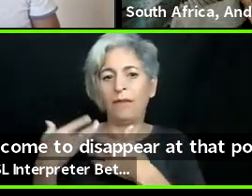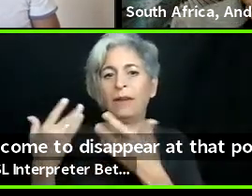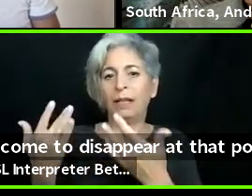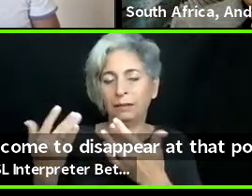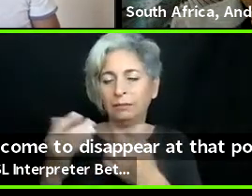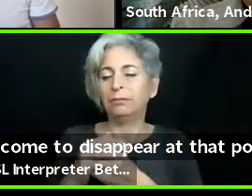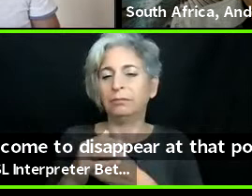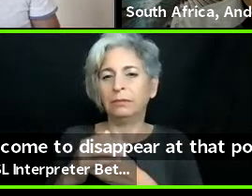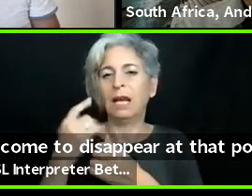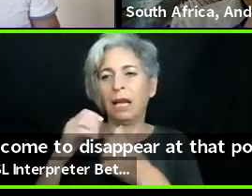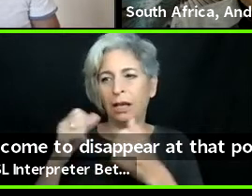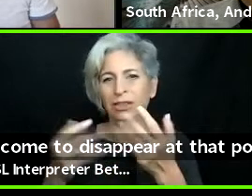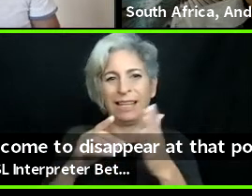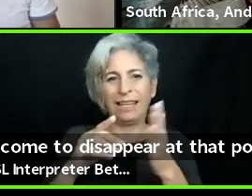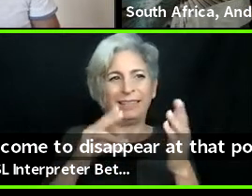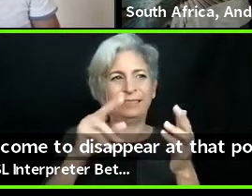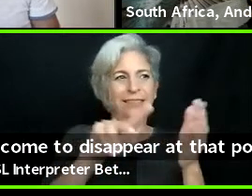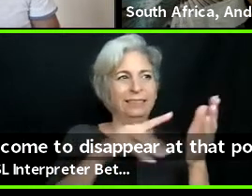I get the double booking.